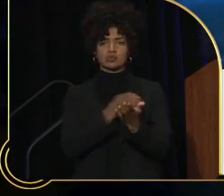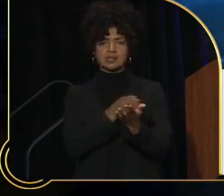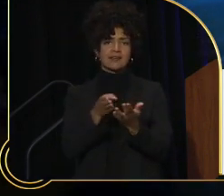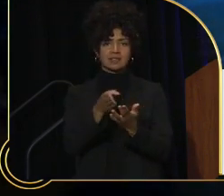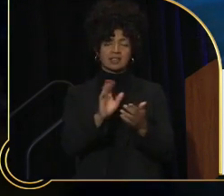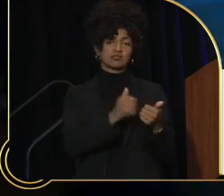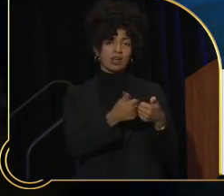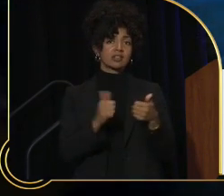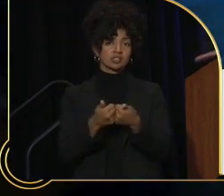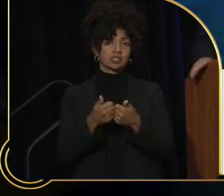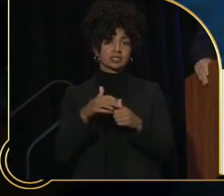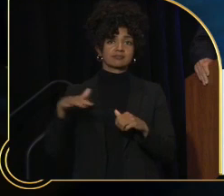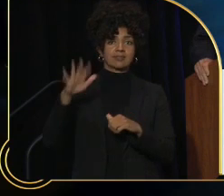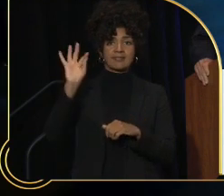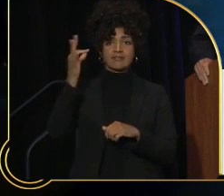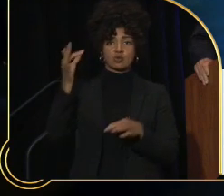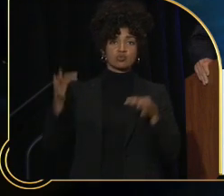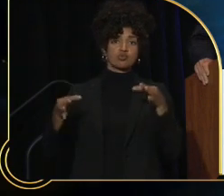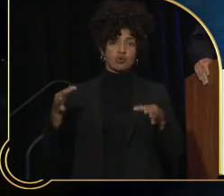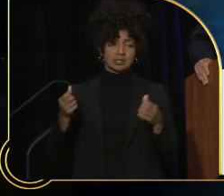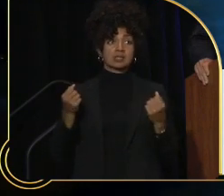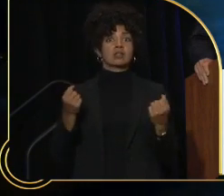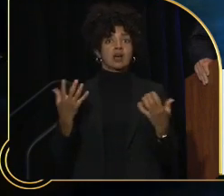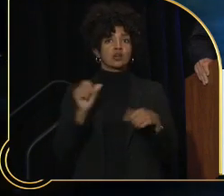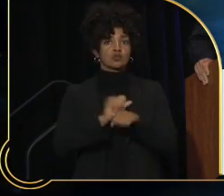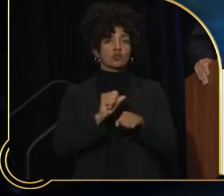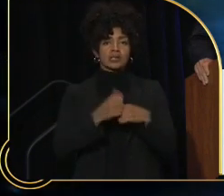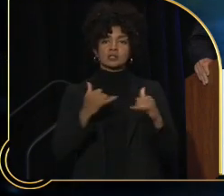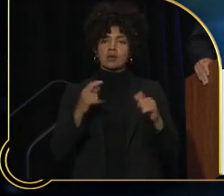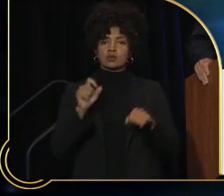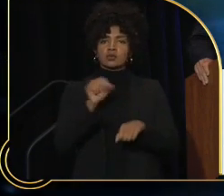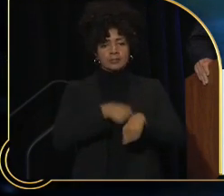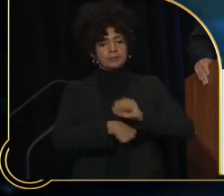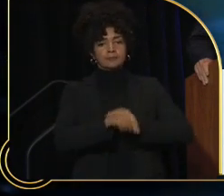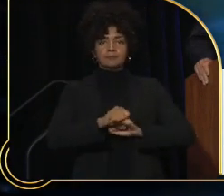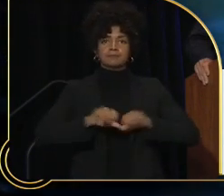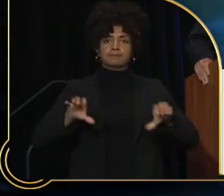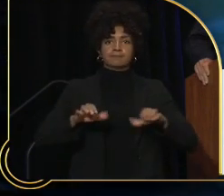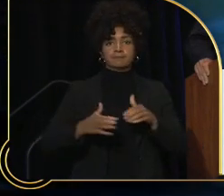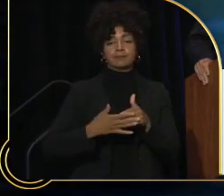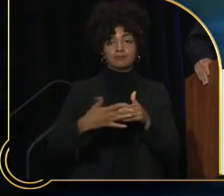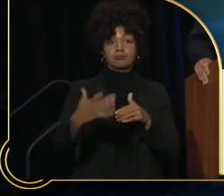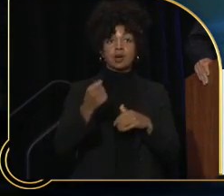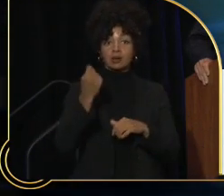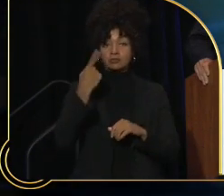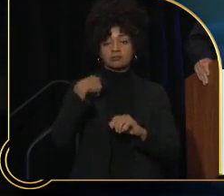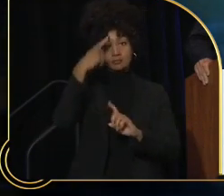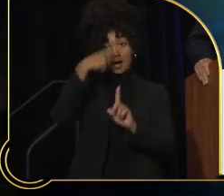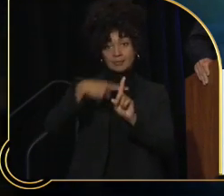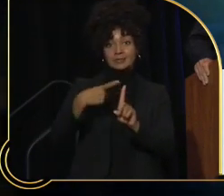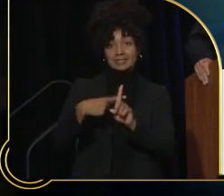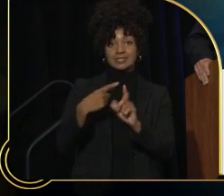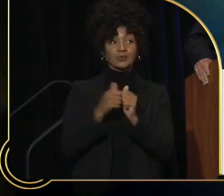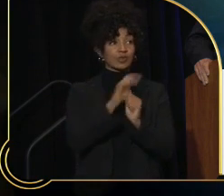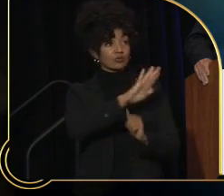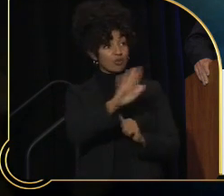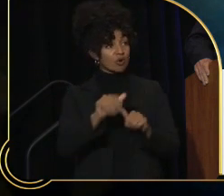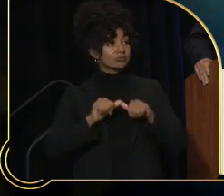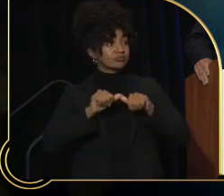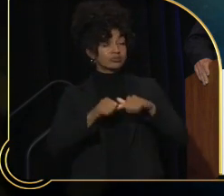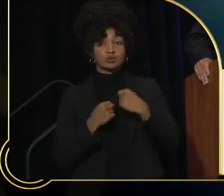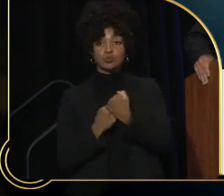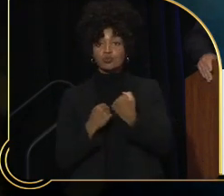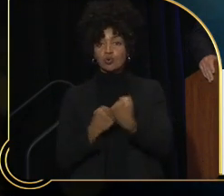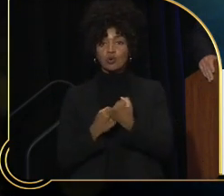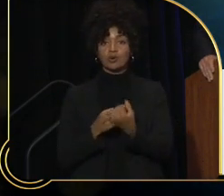courts. A lot remains to be done. I'm optimistic that with your growing support, the Bazelon Center